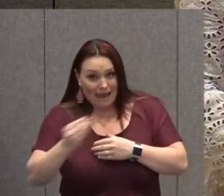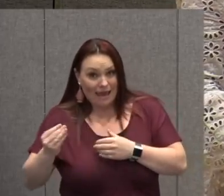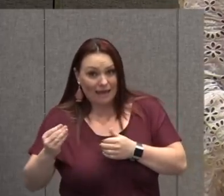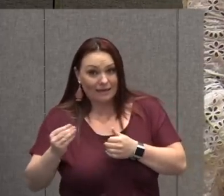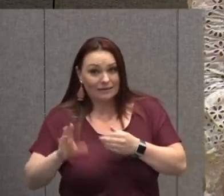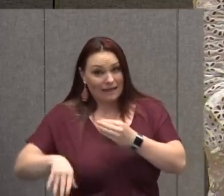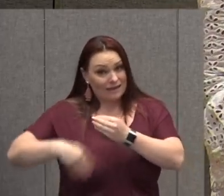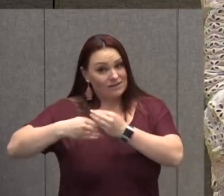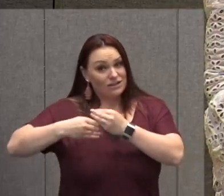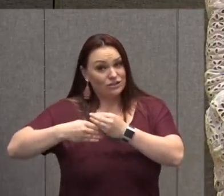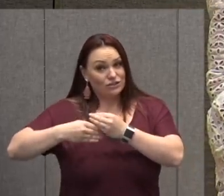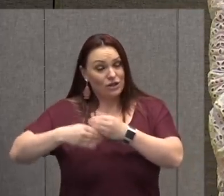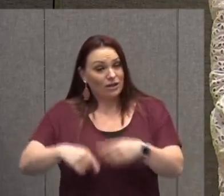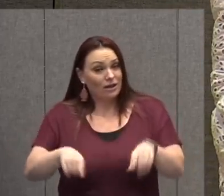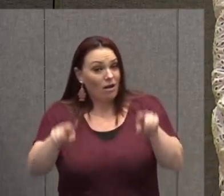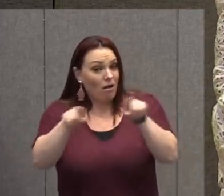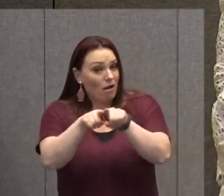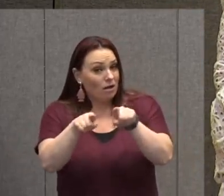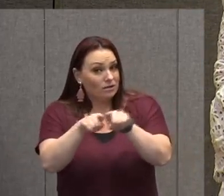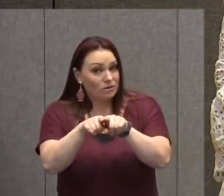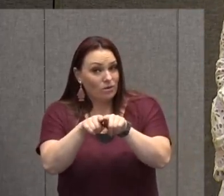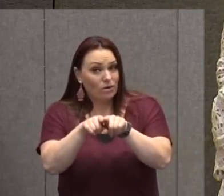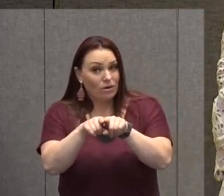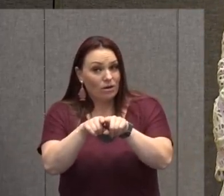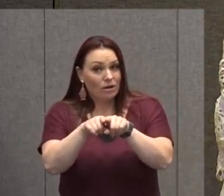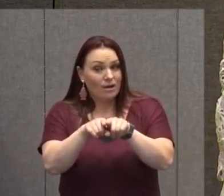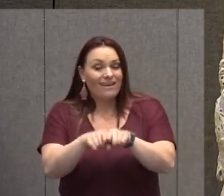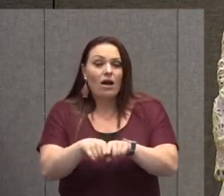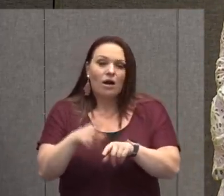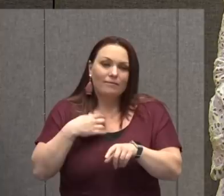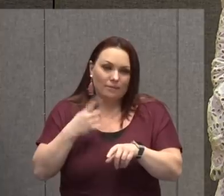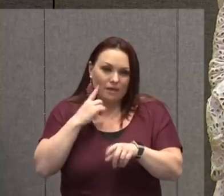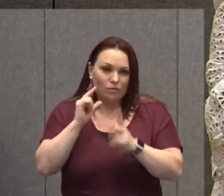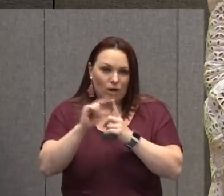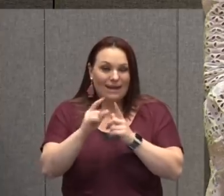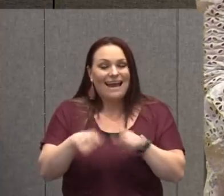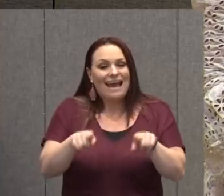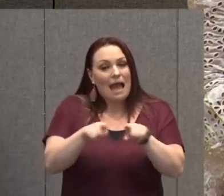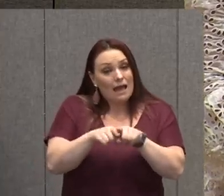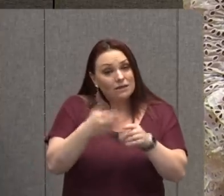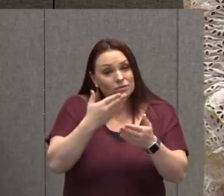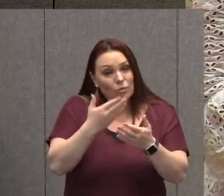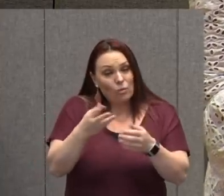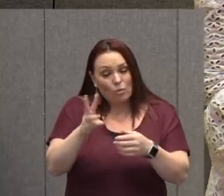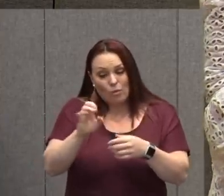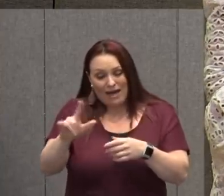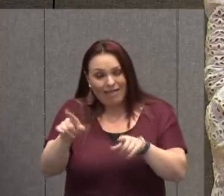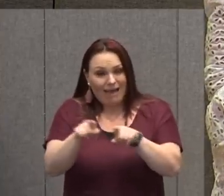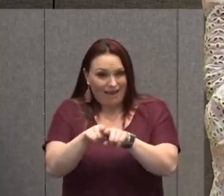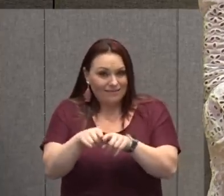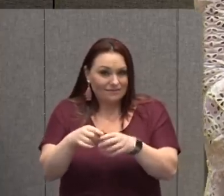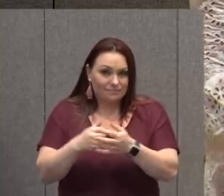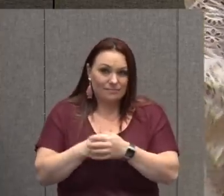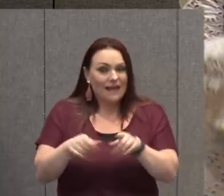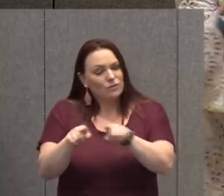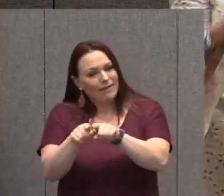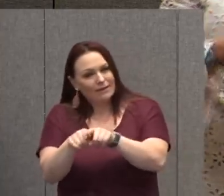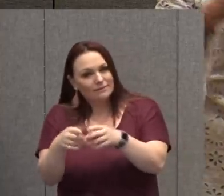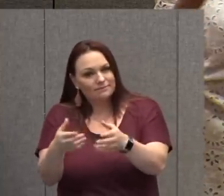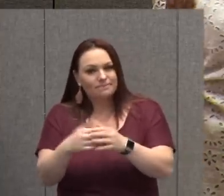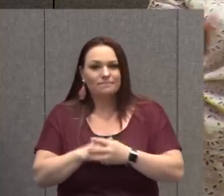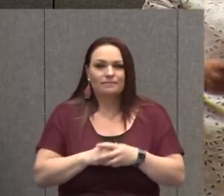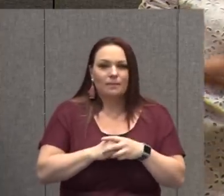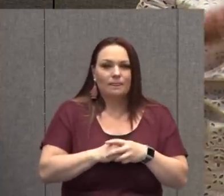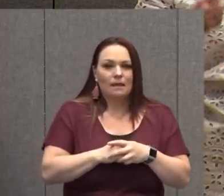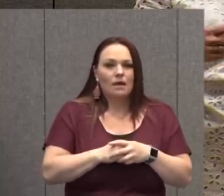in addition, also, or as well as. So if you want to do that, you can use a different way to say it instead of